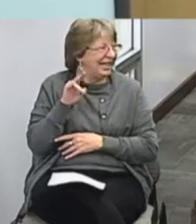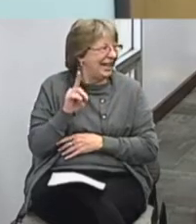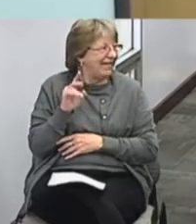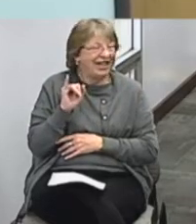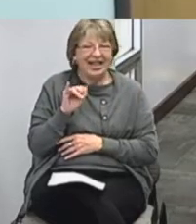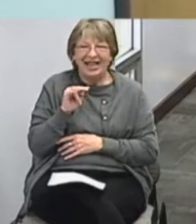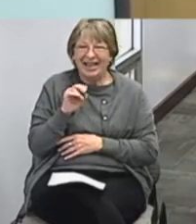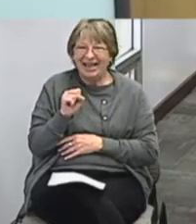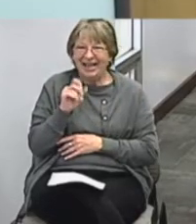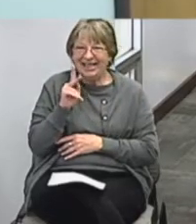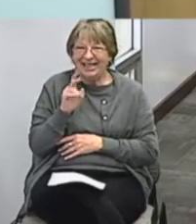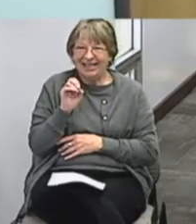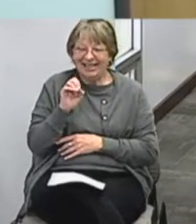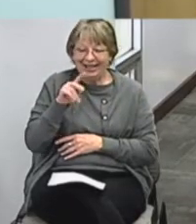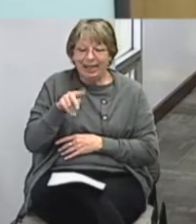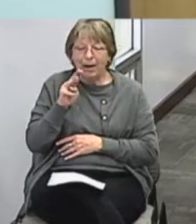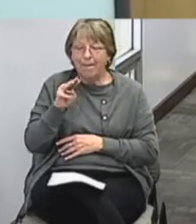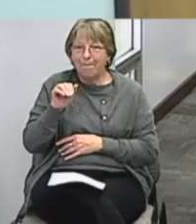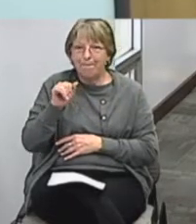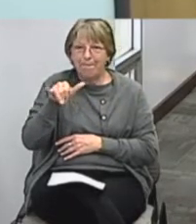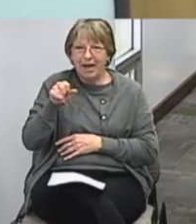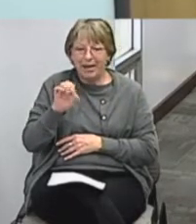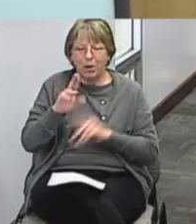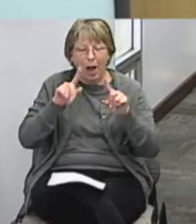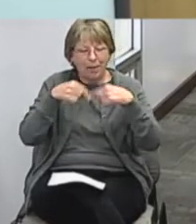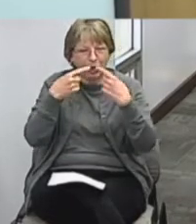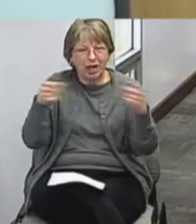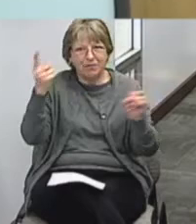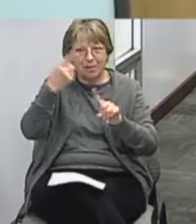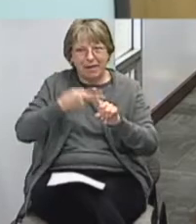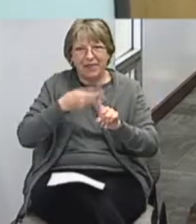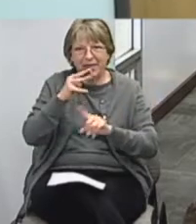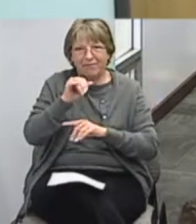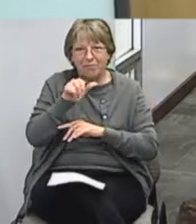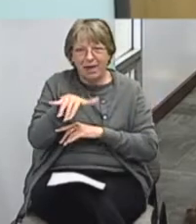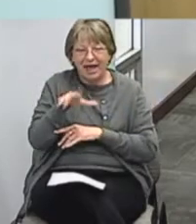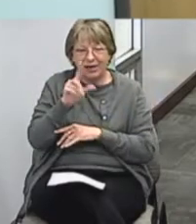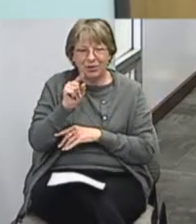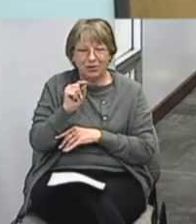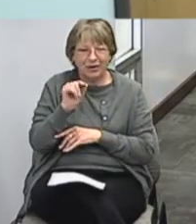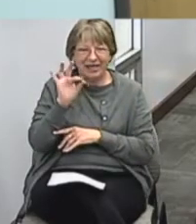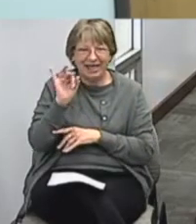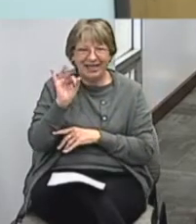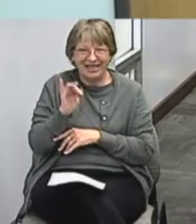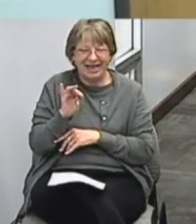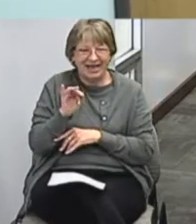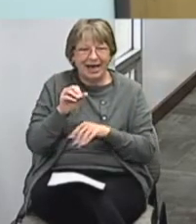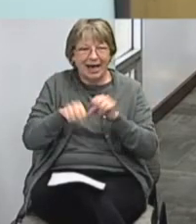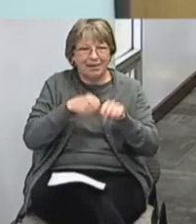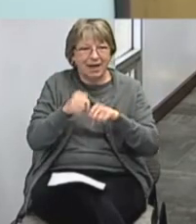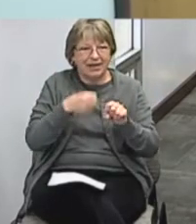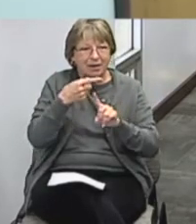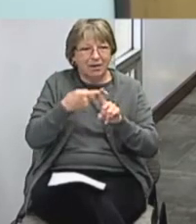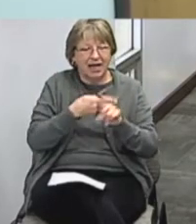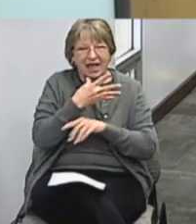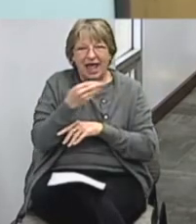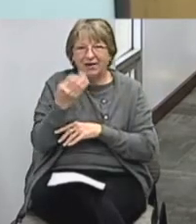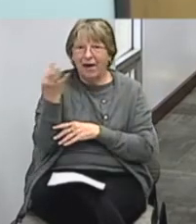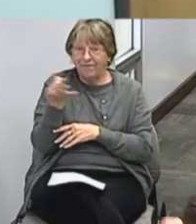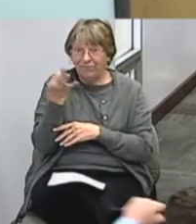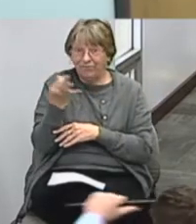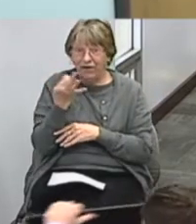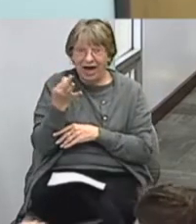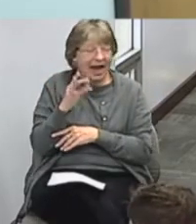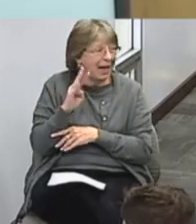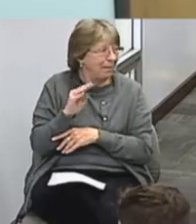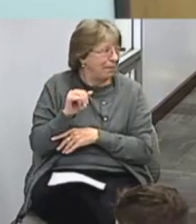of Hutchinson, hereby proclaim the month of May 2019 as Bike Month and Friday, May 17th, 2019 as Bike